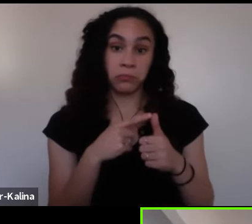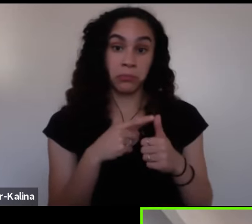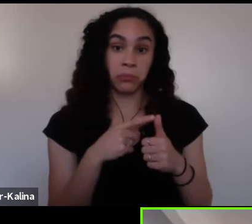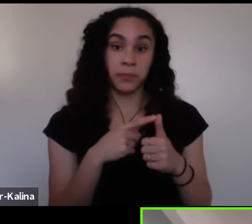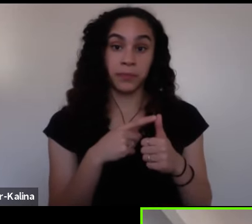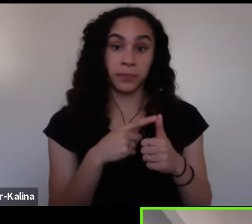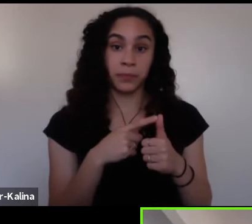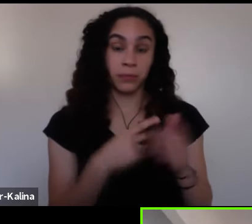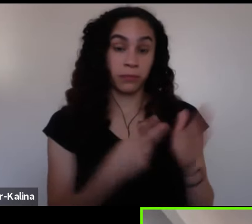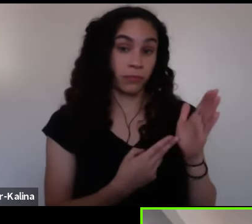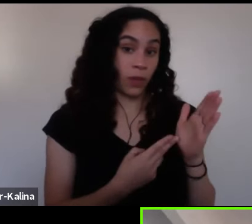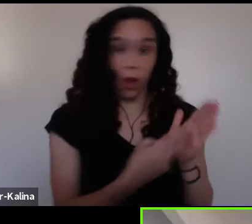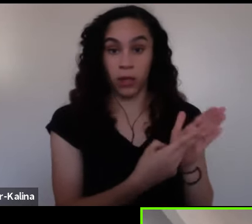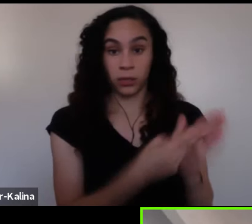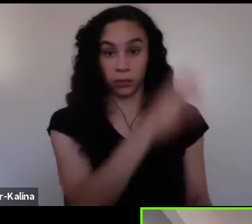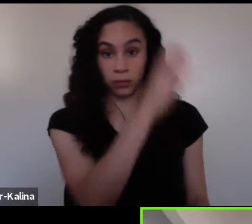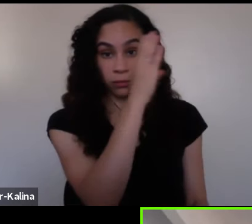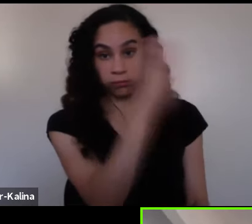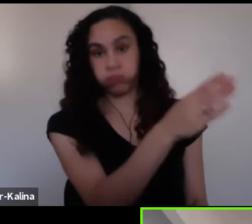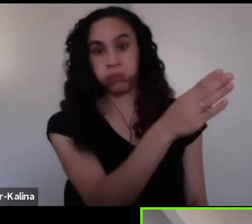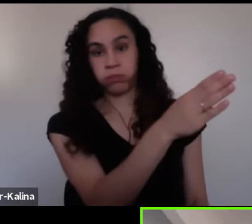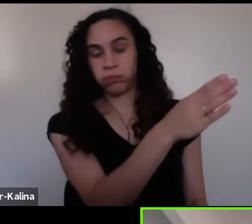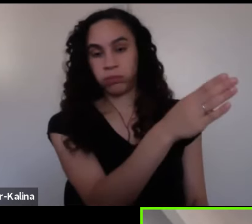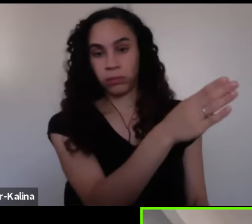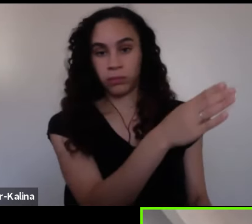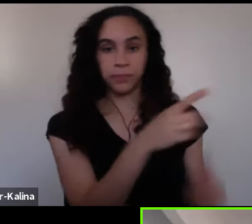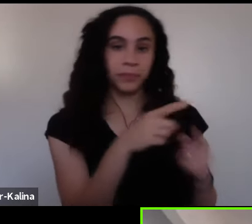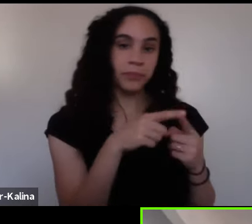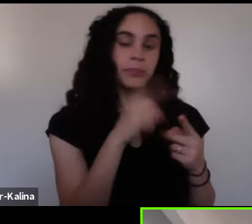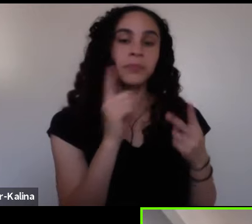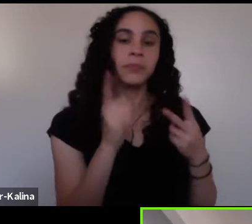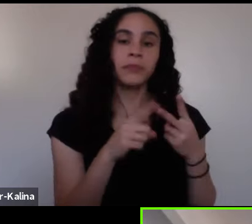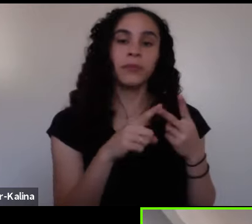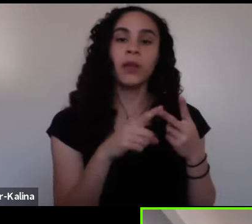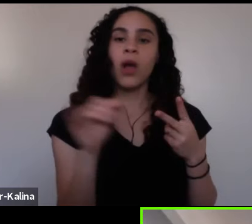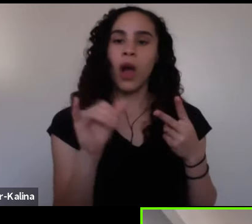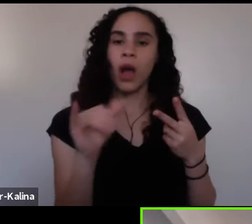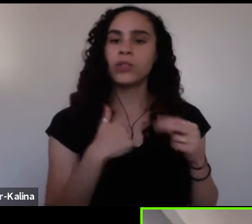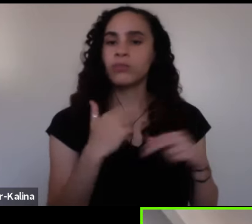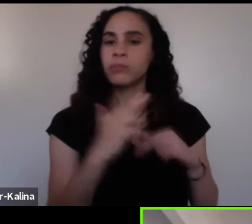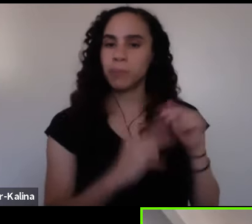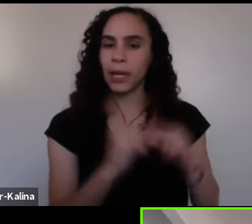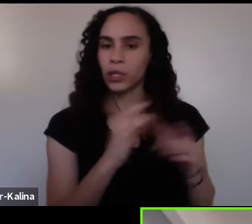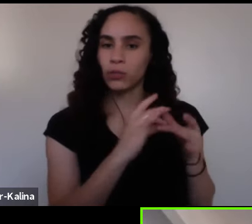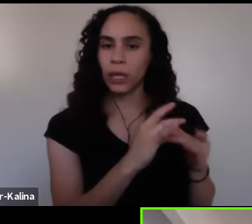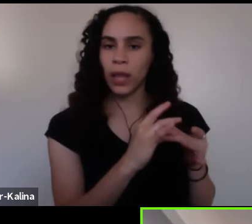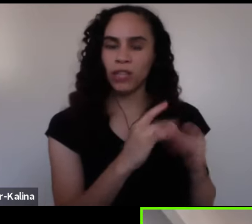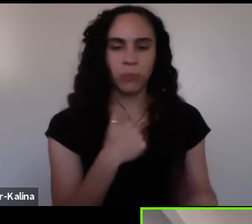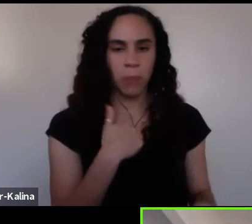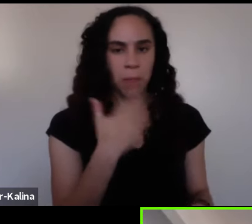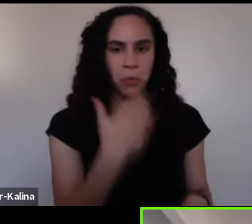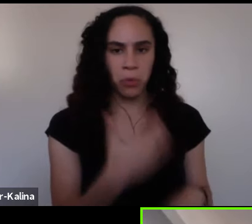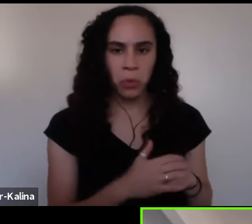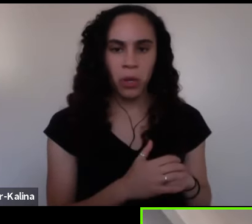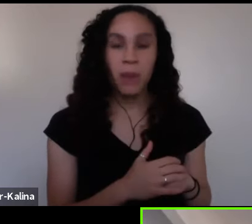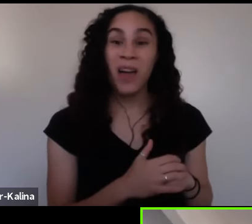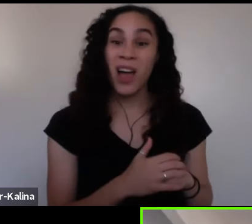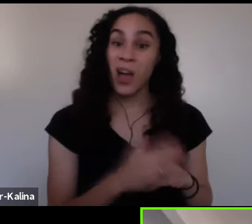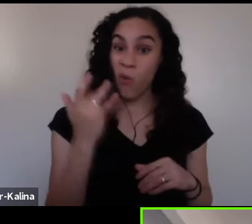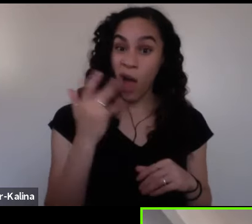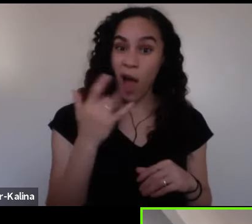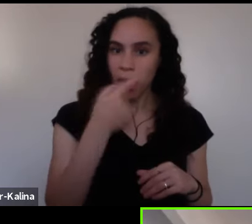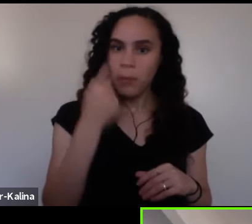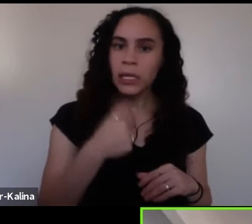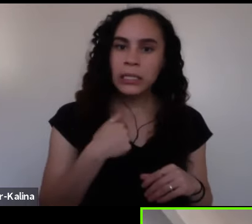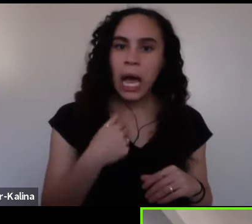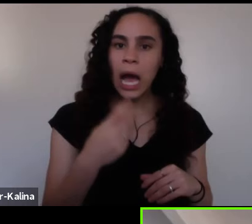extremely honest. And then I'm really good at building relationships. But a part of that is because I really do look at people